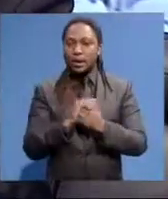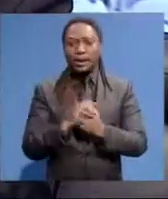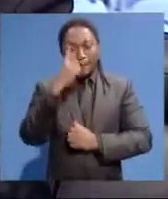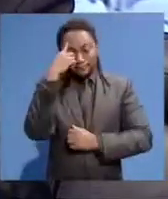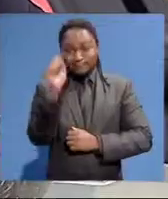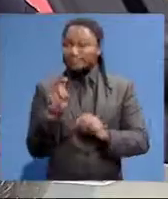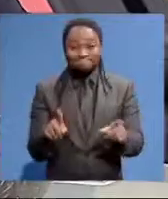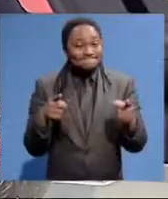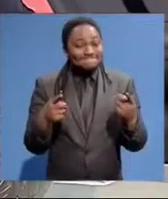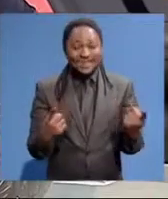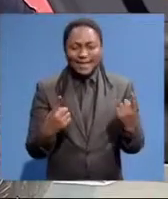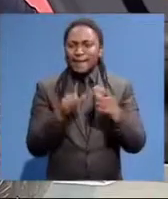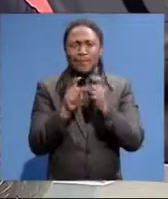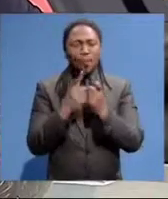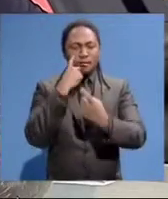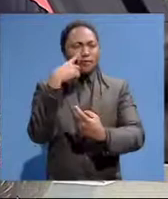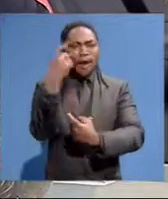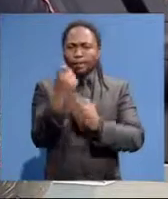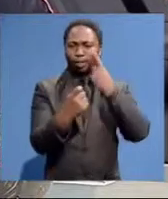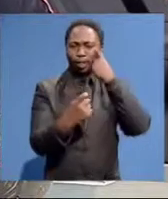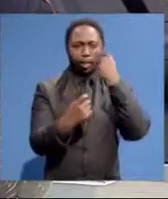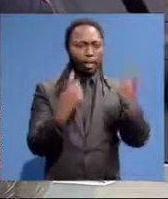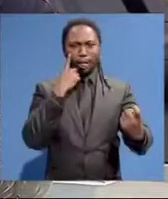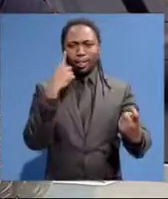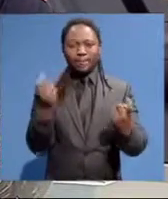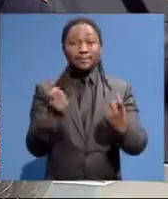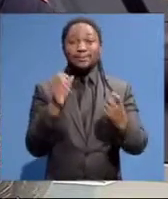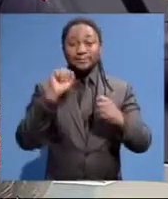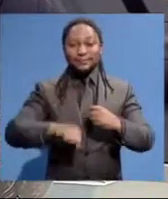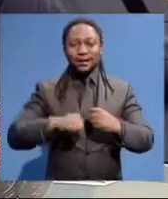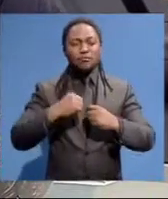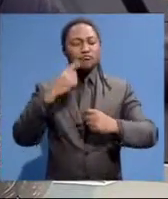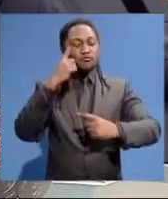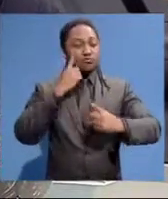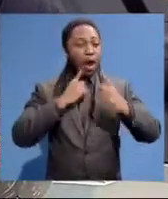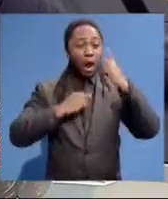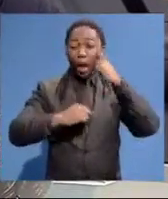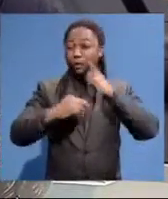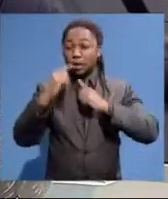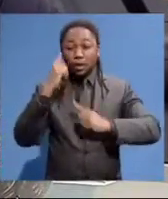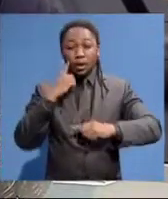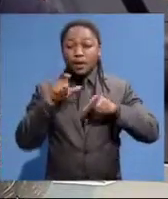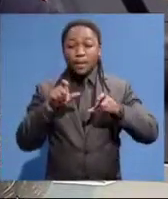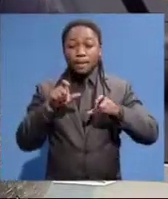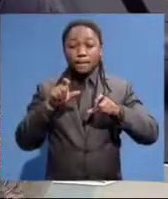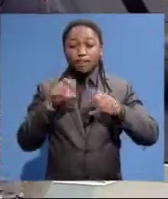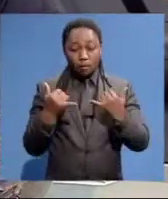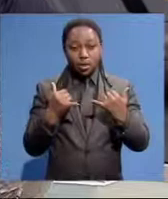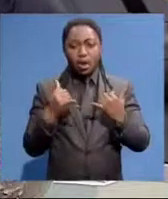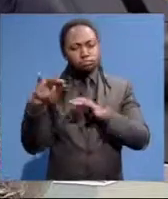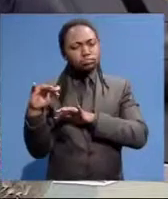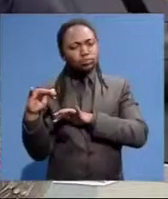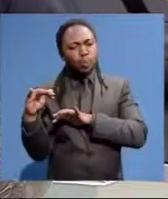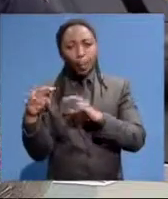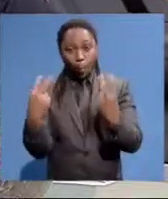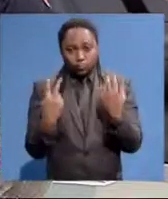Unbelievable. I think what we people talked were about, crying. Yeah, you I know? think with the tears as well, that's why we're trying to encourage, again, everybody that's watching the show to share with us their